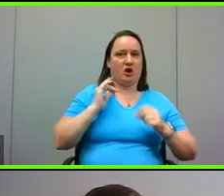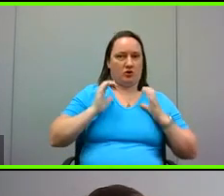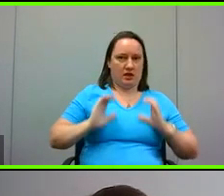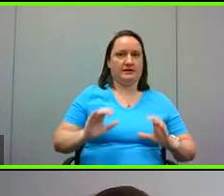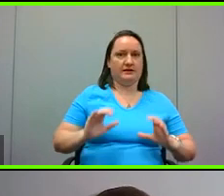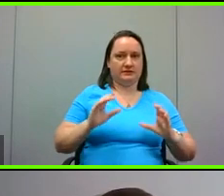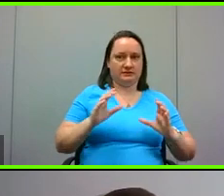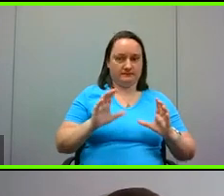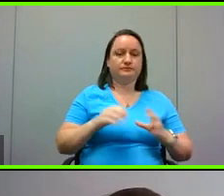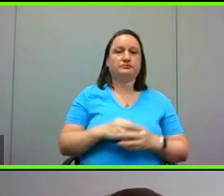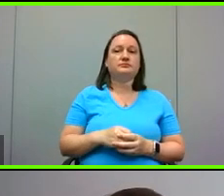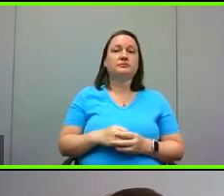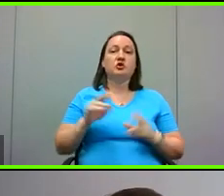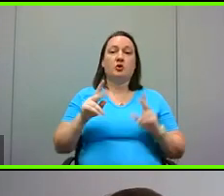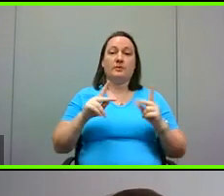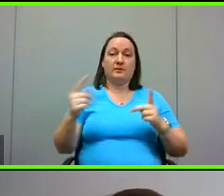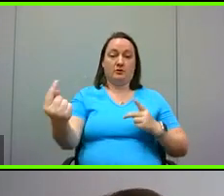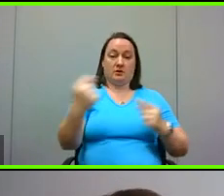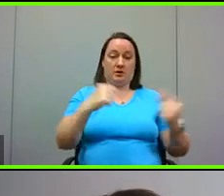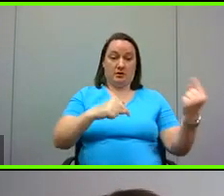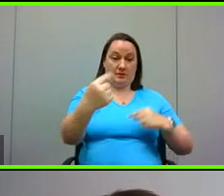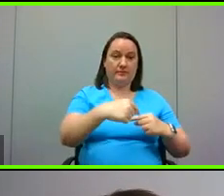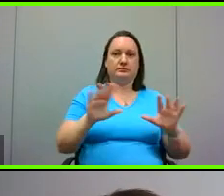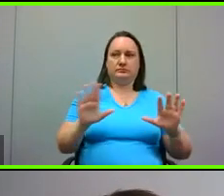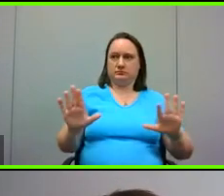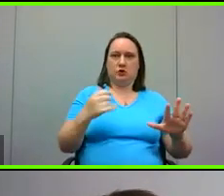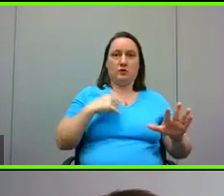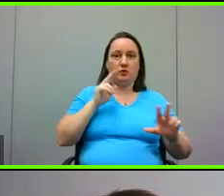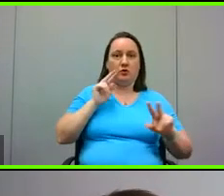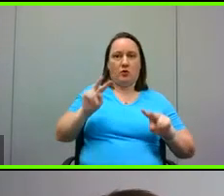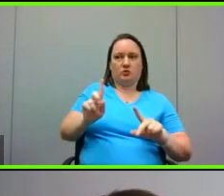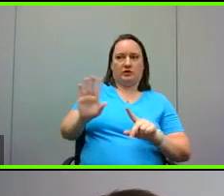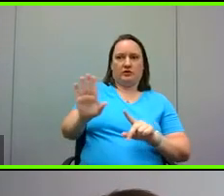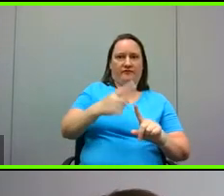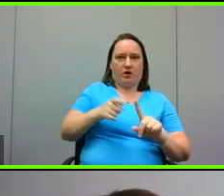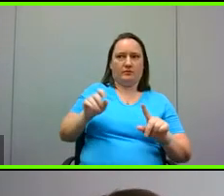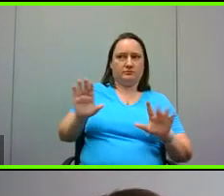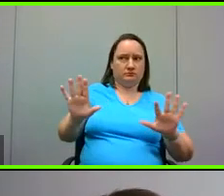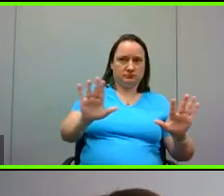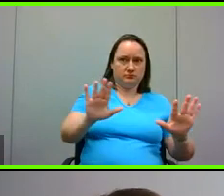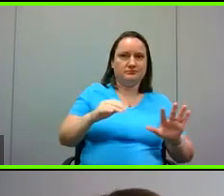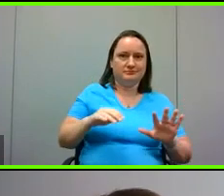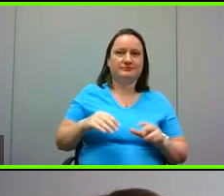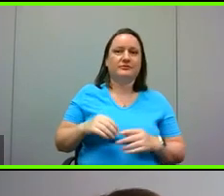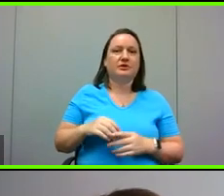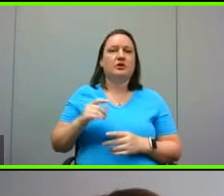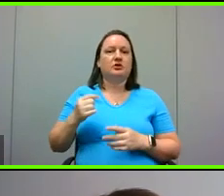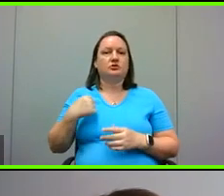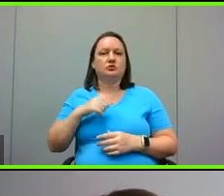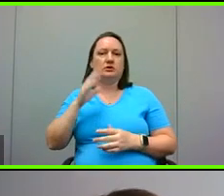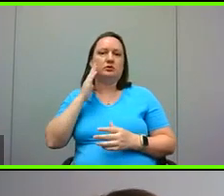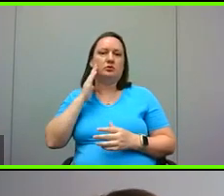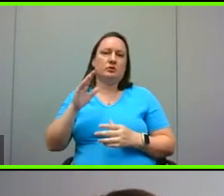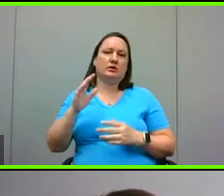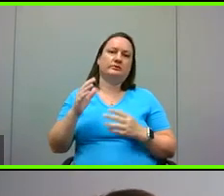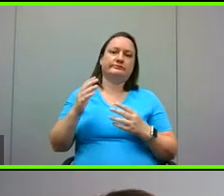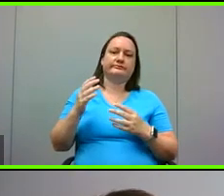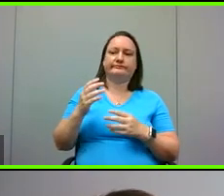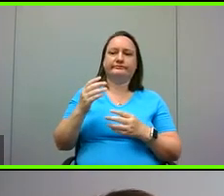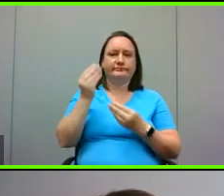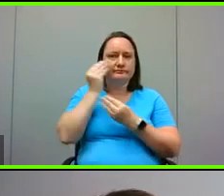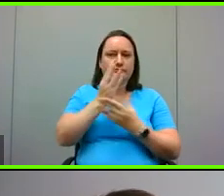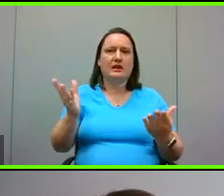as this is an evolving process, we'll keep you posted as we send out any communication about how we're going to open. We'll make sure, as Liz has always